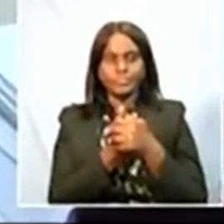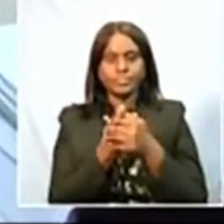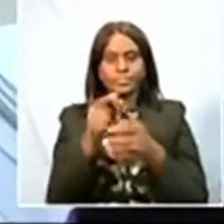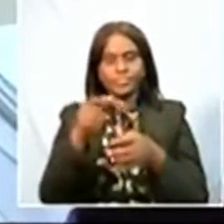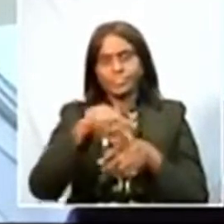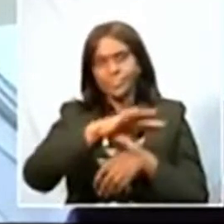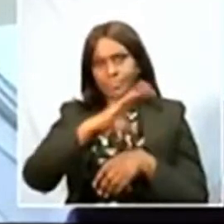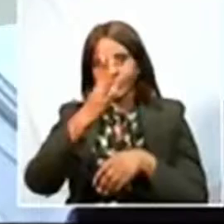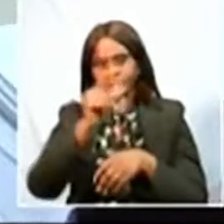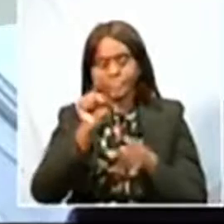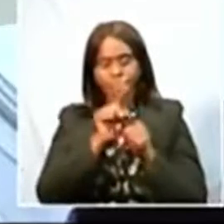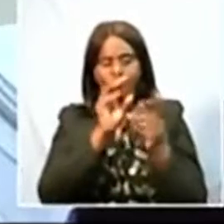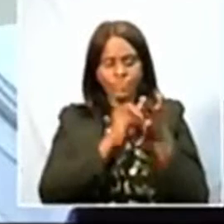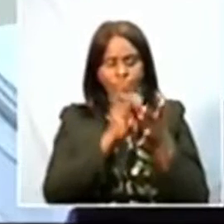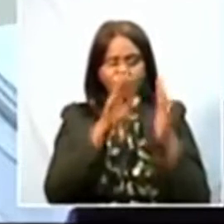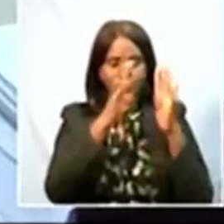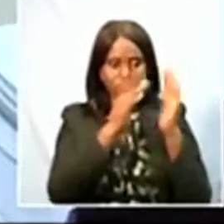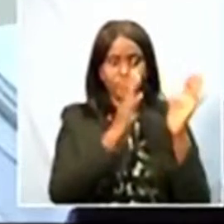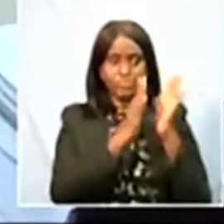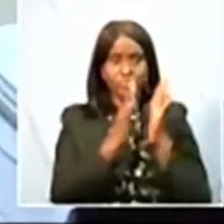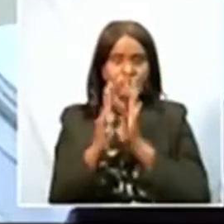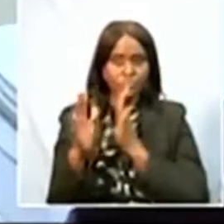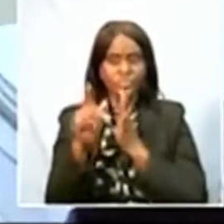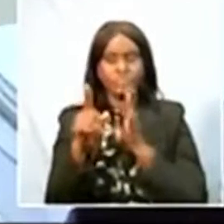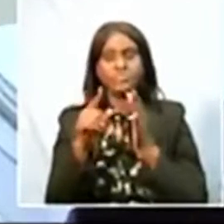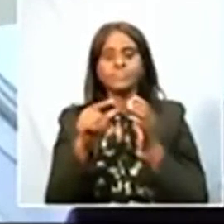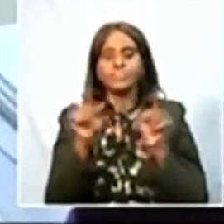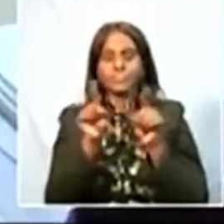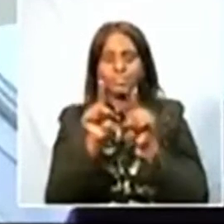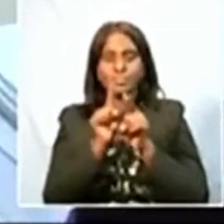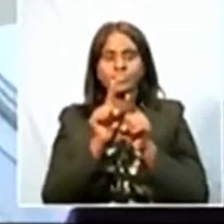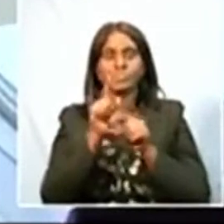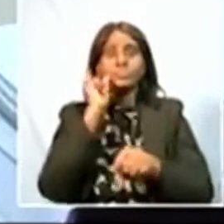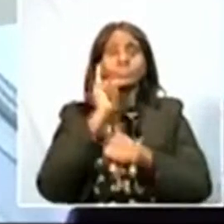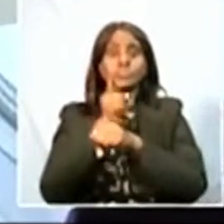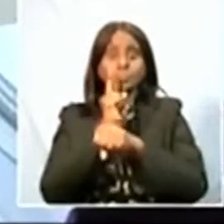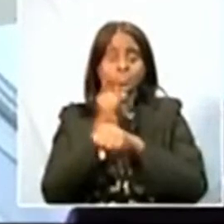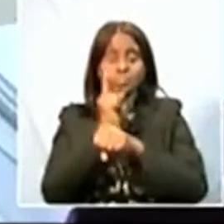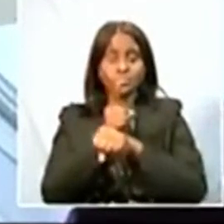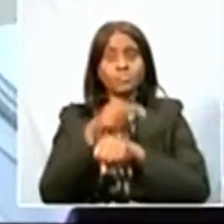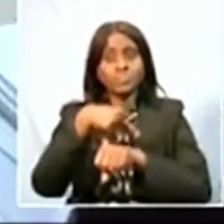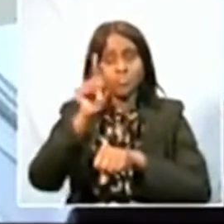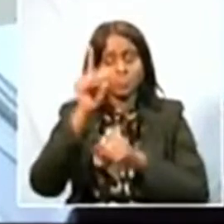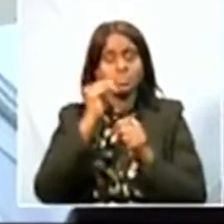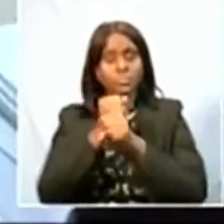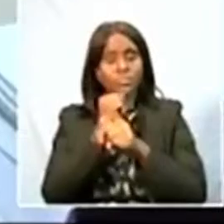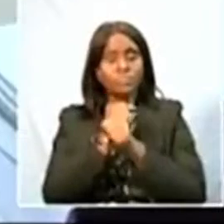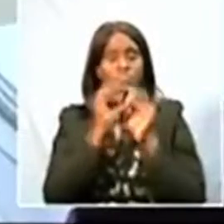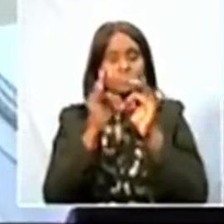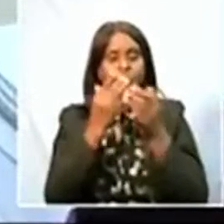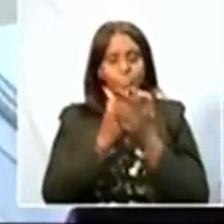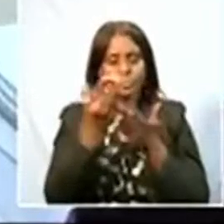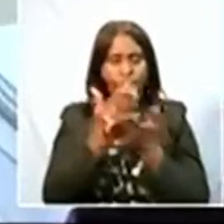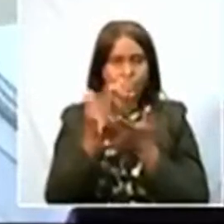go back, go and put your house in order. You are severely reprimanded. Go and put your house in order.